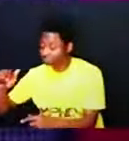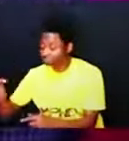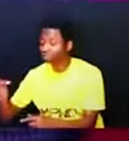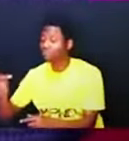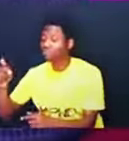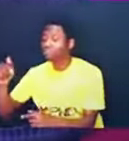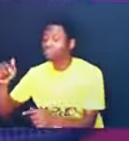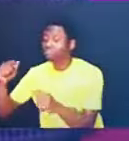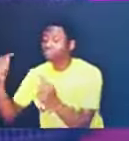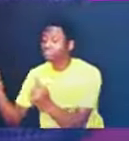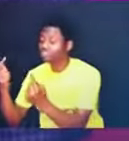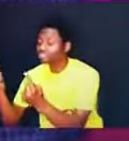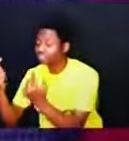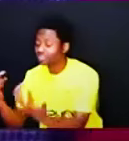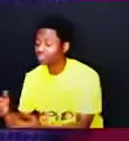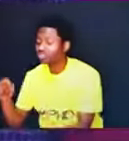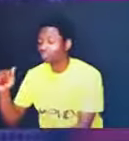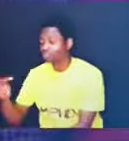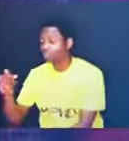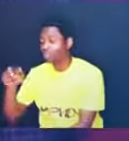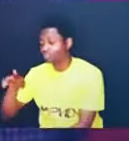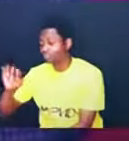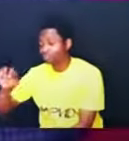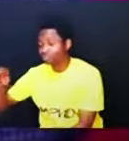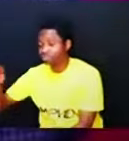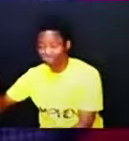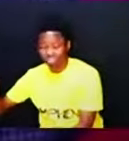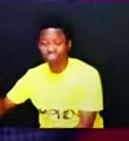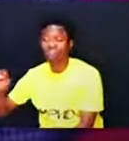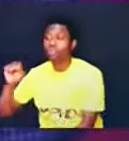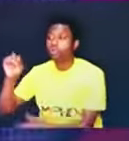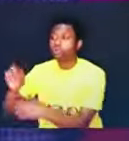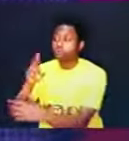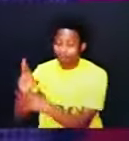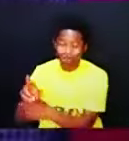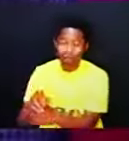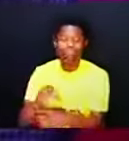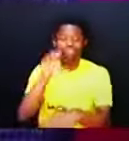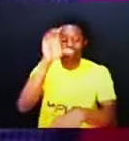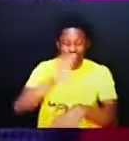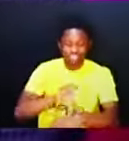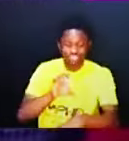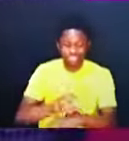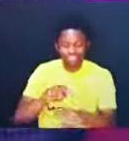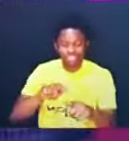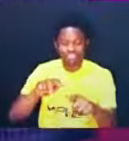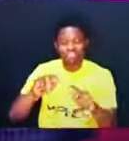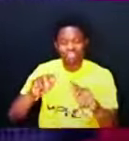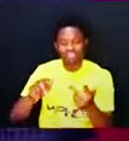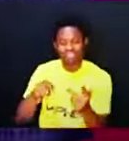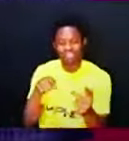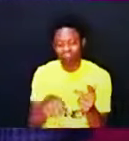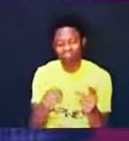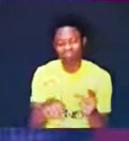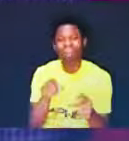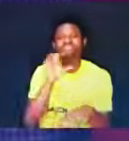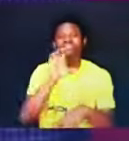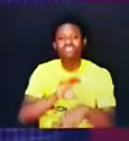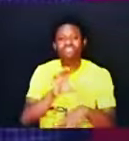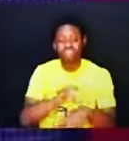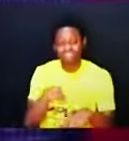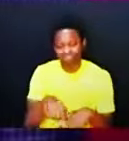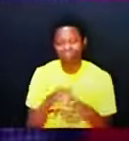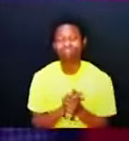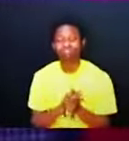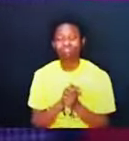Jews one, Greeks or Gentiles two, or the third introduction is